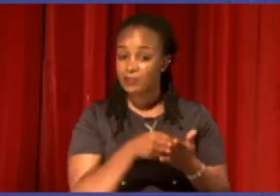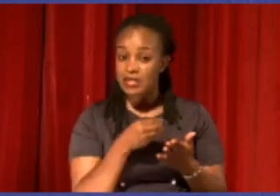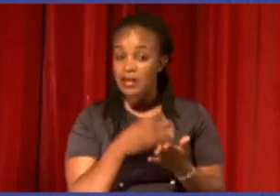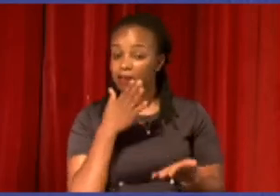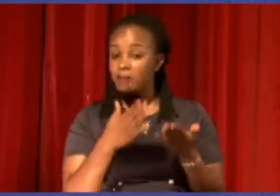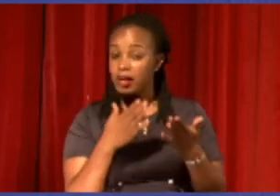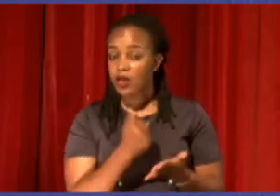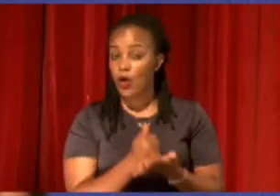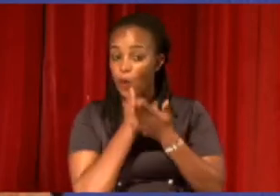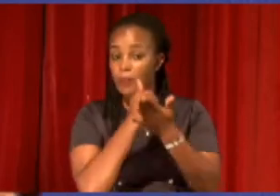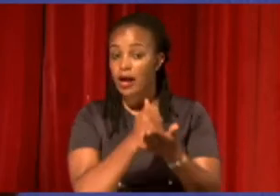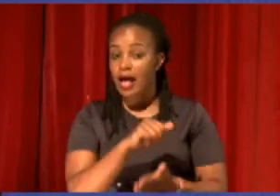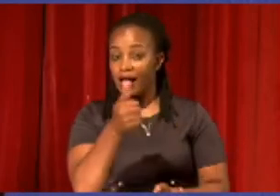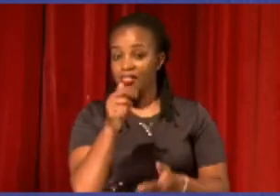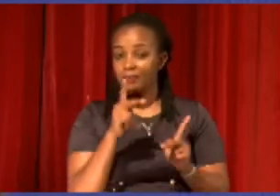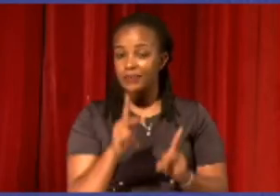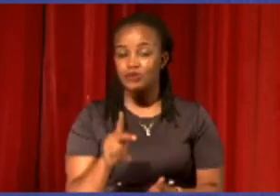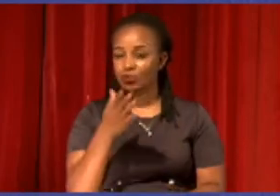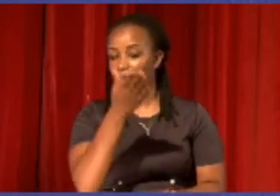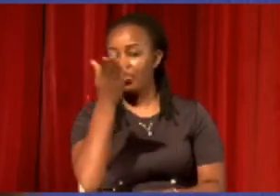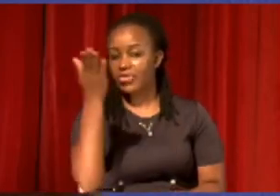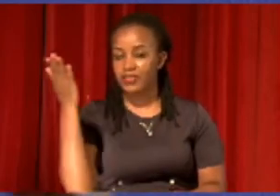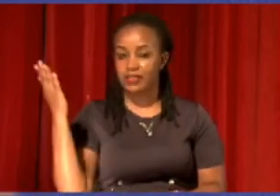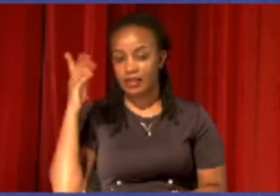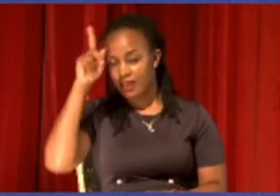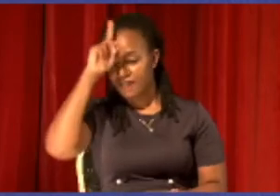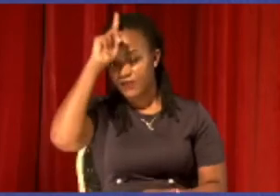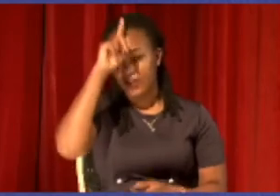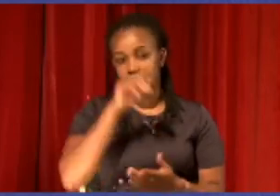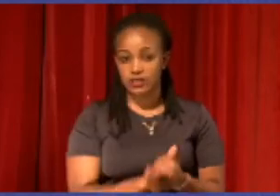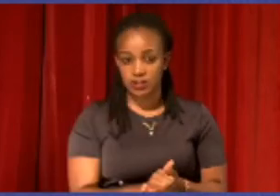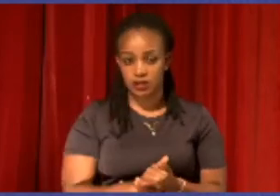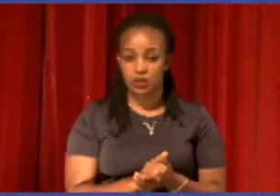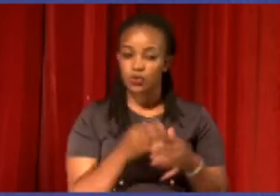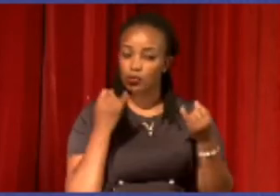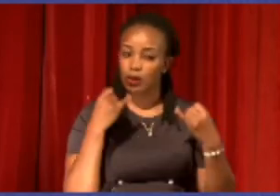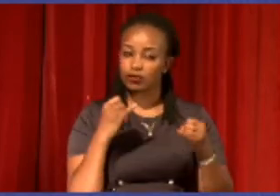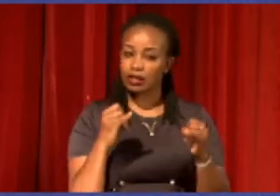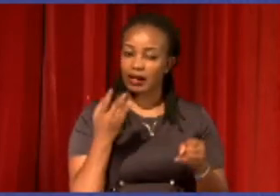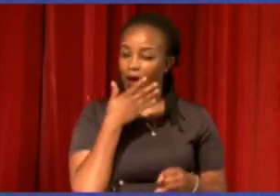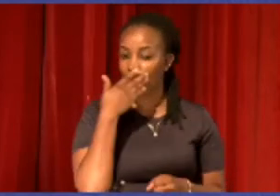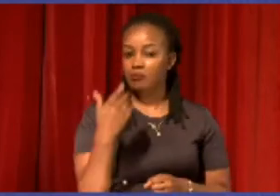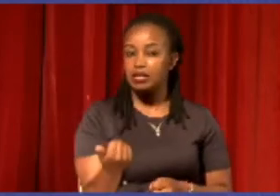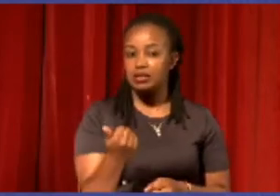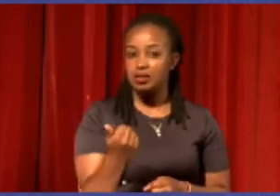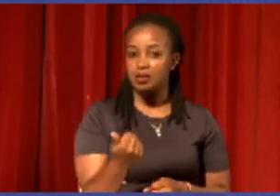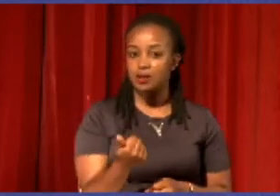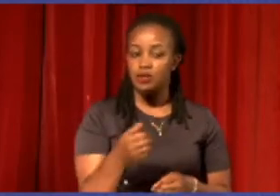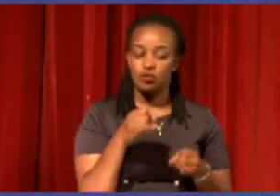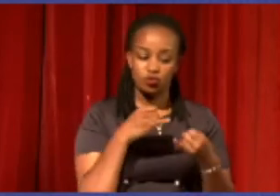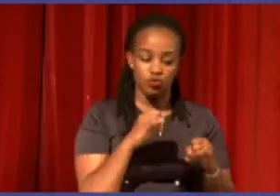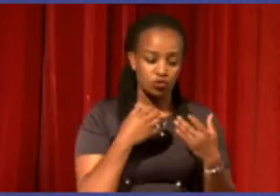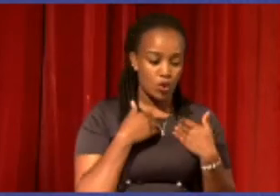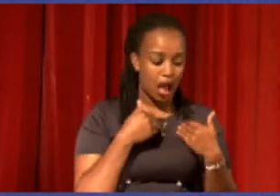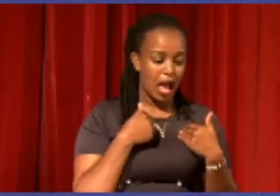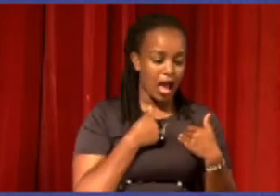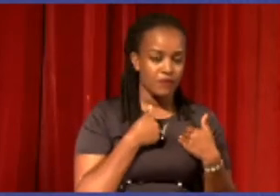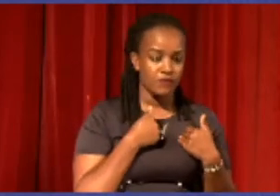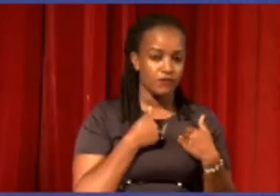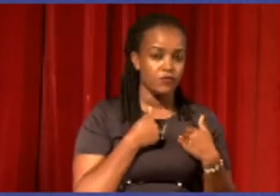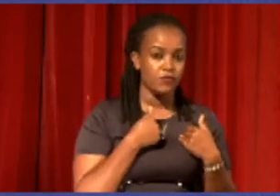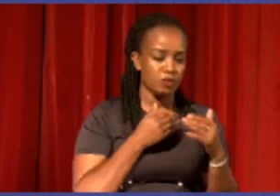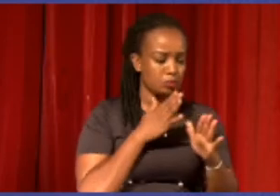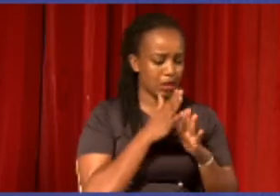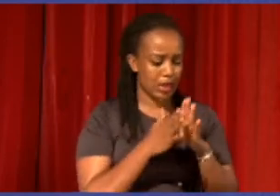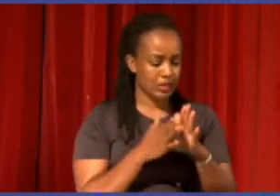So we have created the program in such a way that there is going to be that kind of interaction within the projections, okay, as well. Okay. But